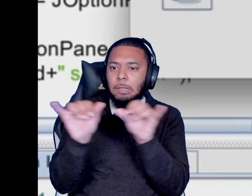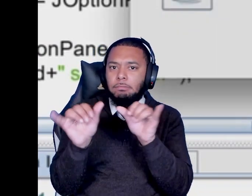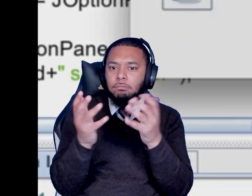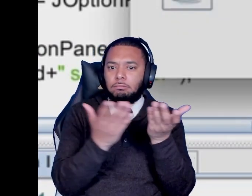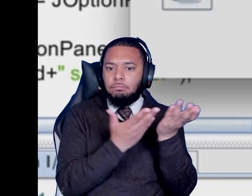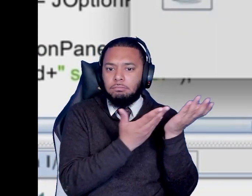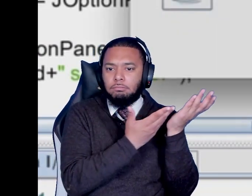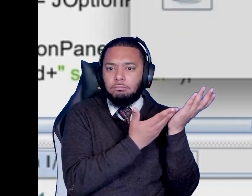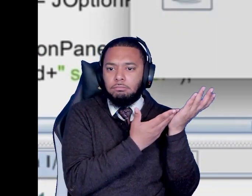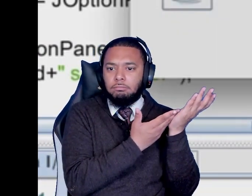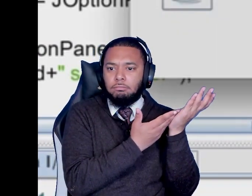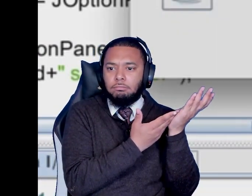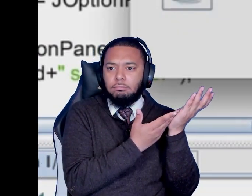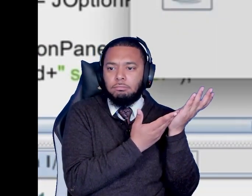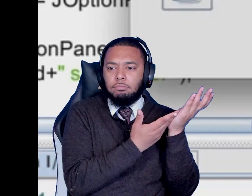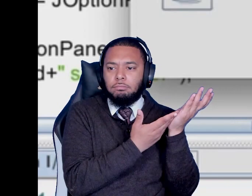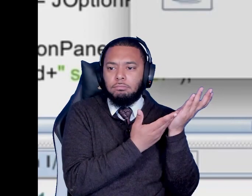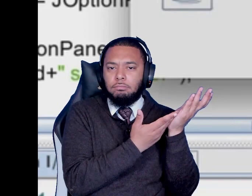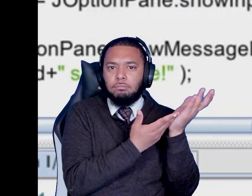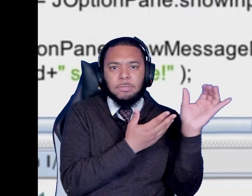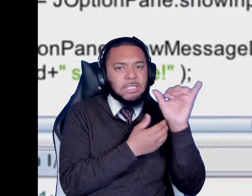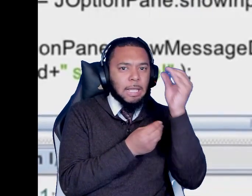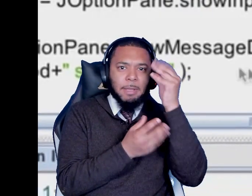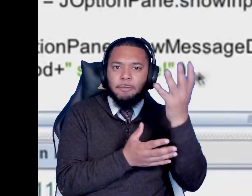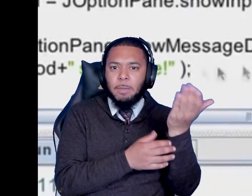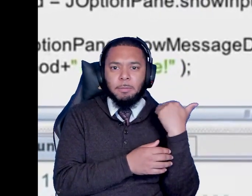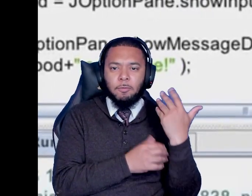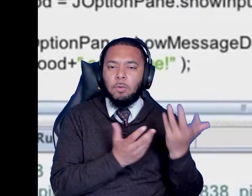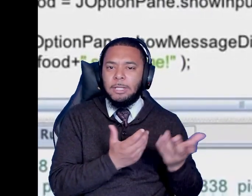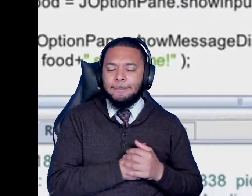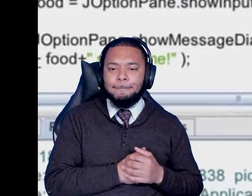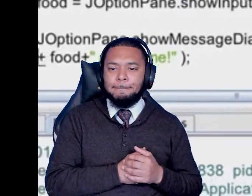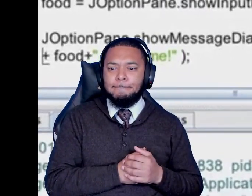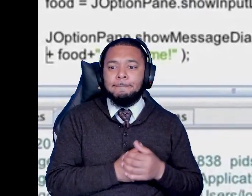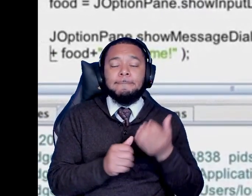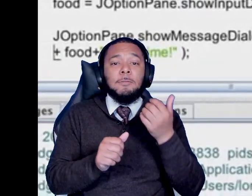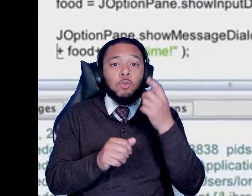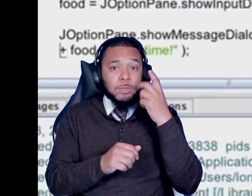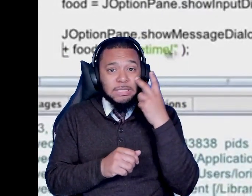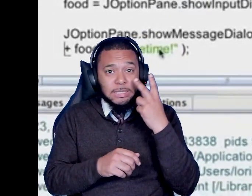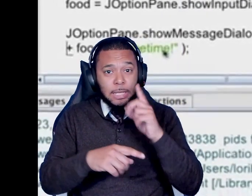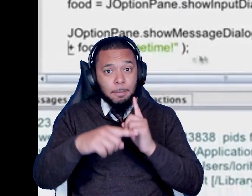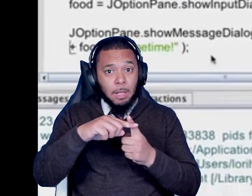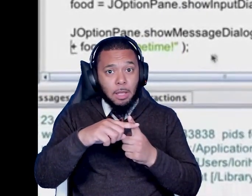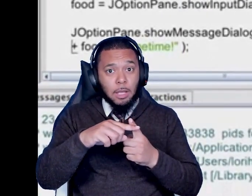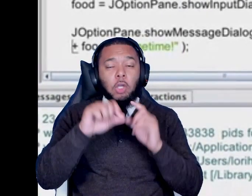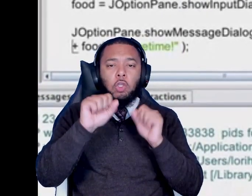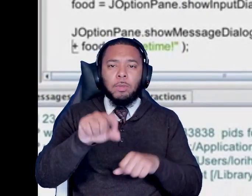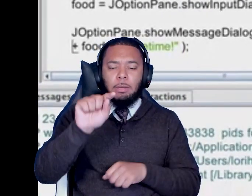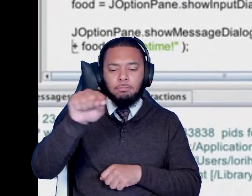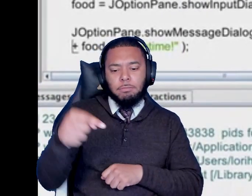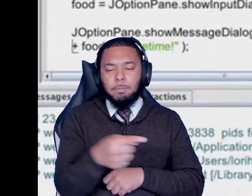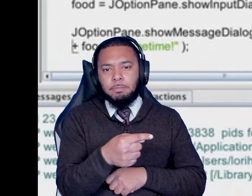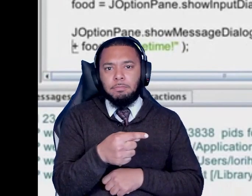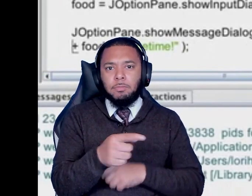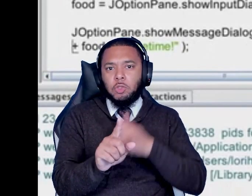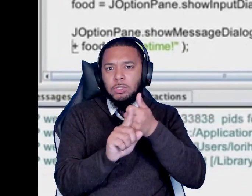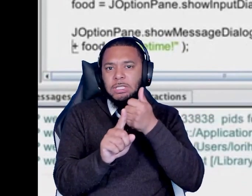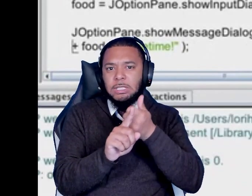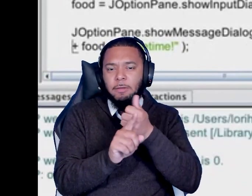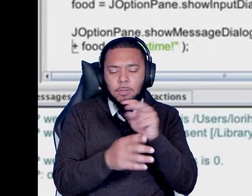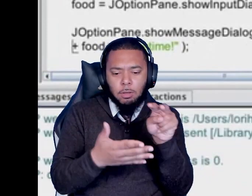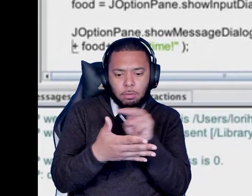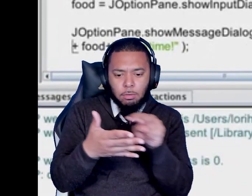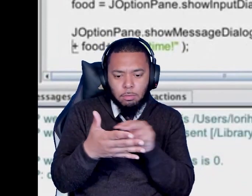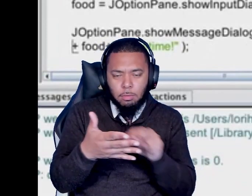Still has exactly that same information. So you can, anytime you see a plus, you can put in a hard return if things are scrolling off